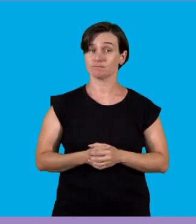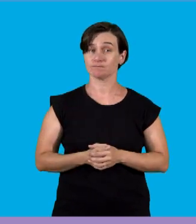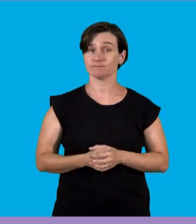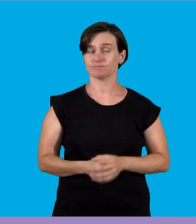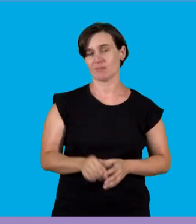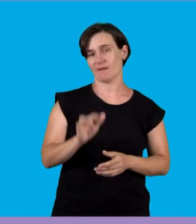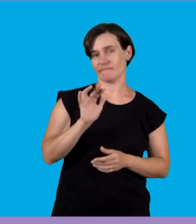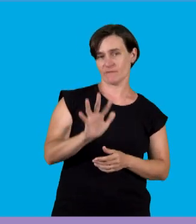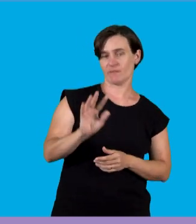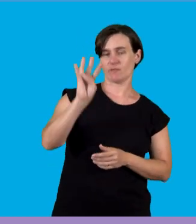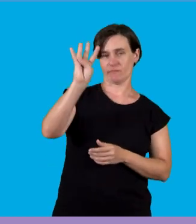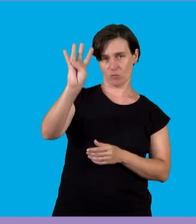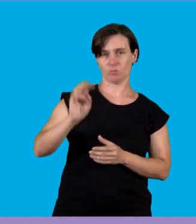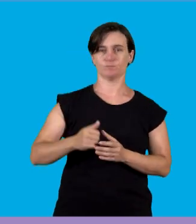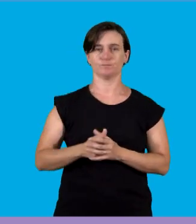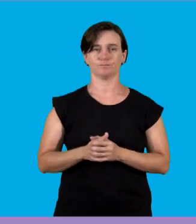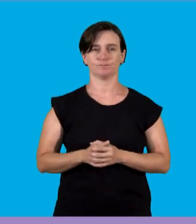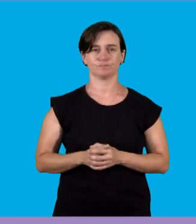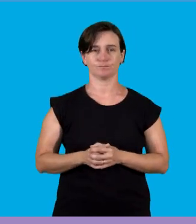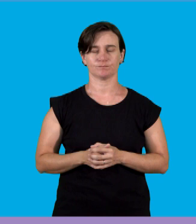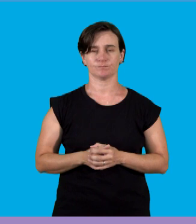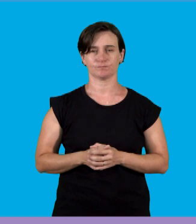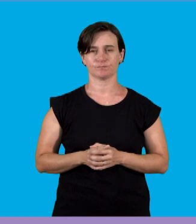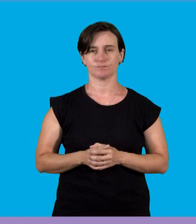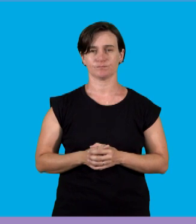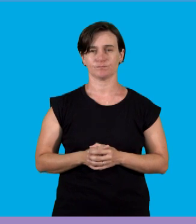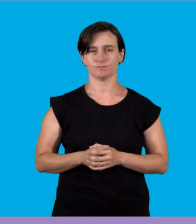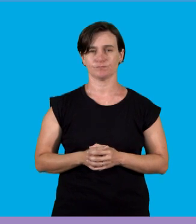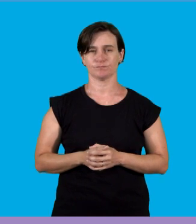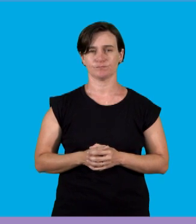be there? That is going to be our 5